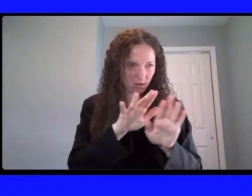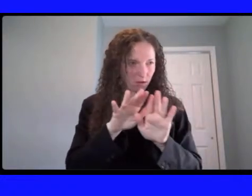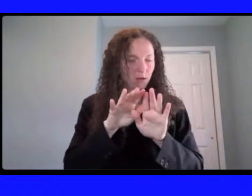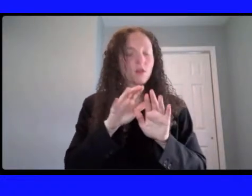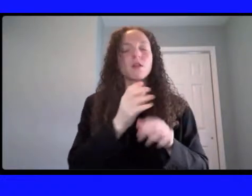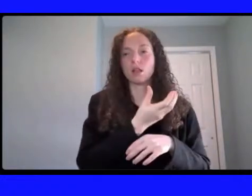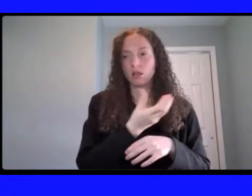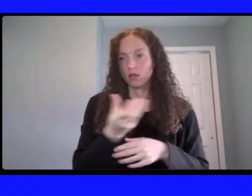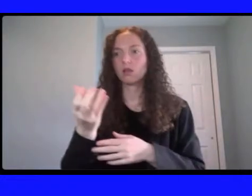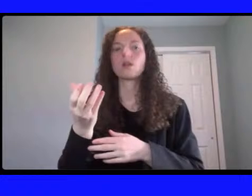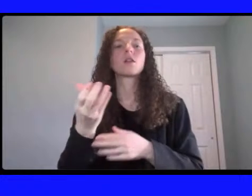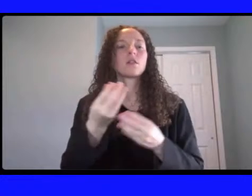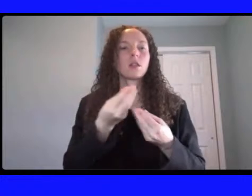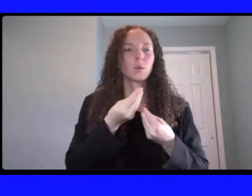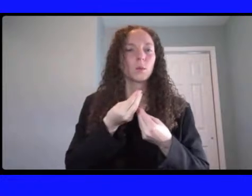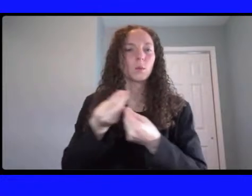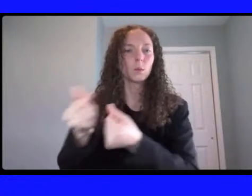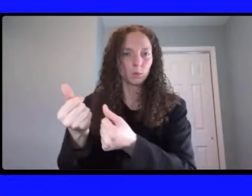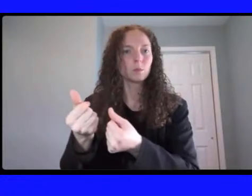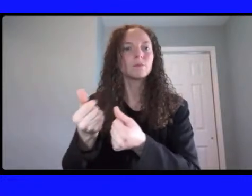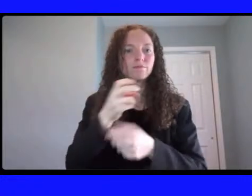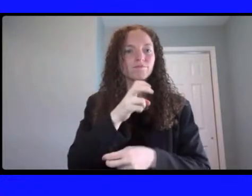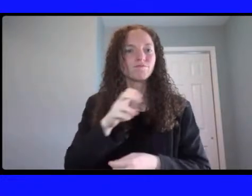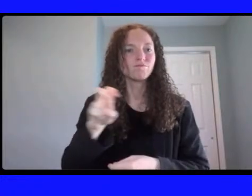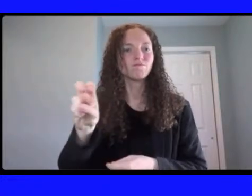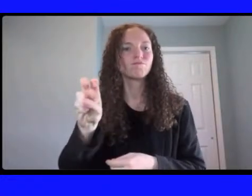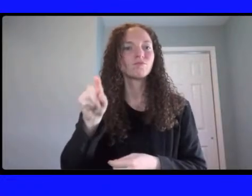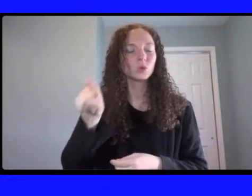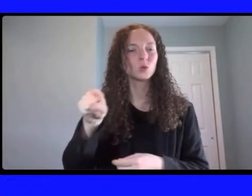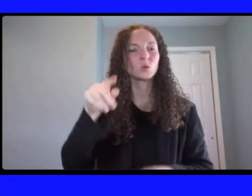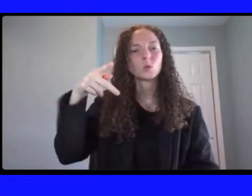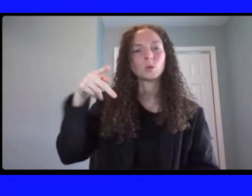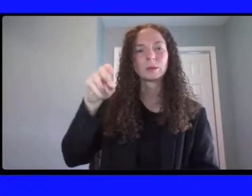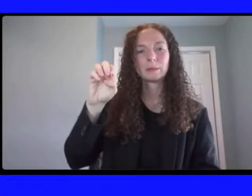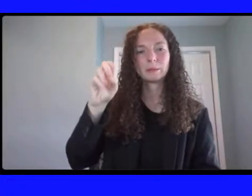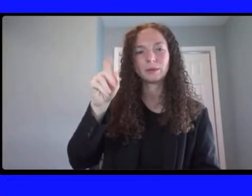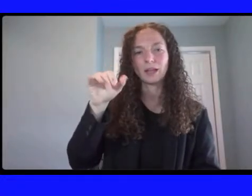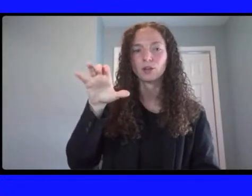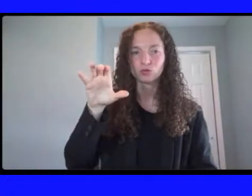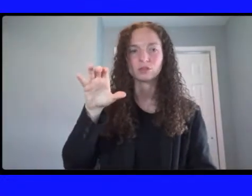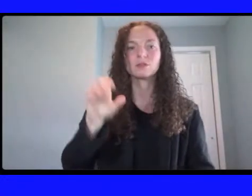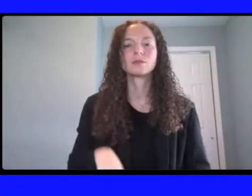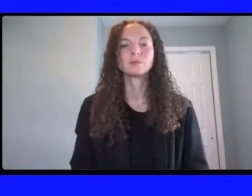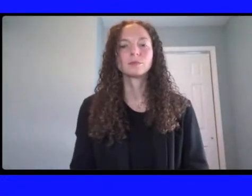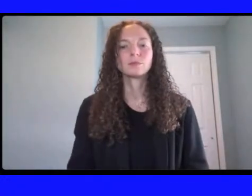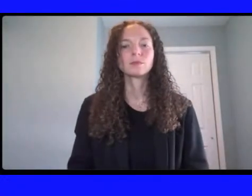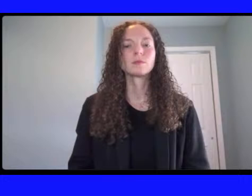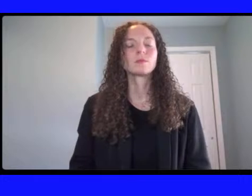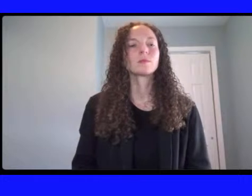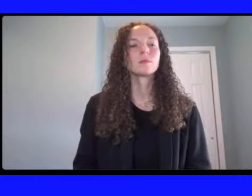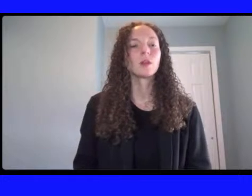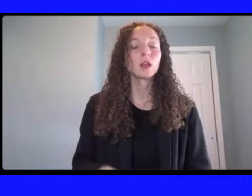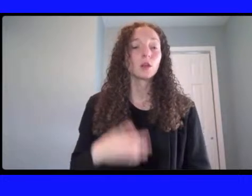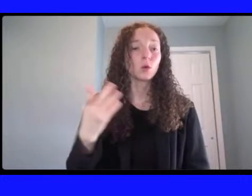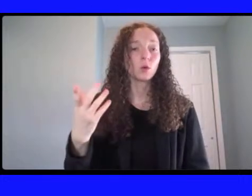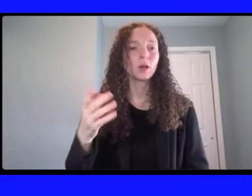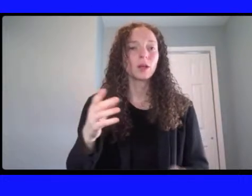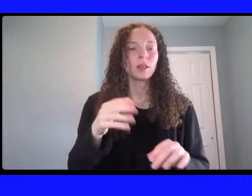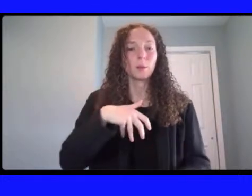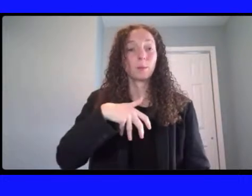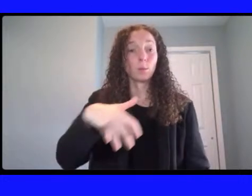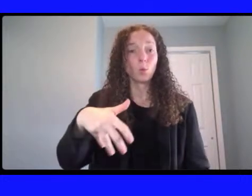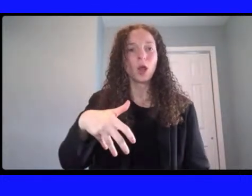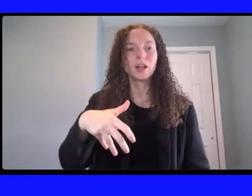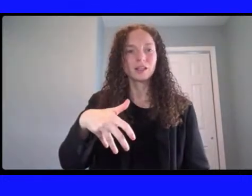than that across the first 3 years, and often are trusted advisors to the parents. So it's a